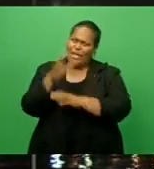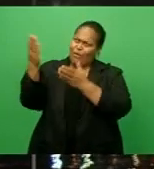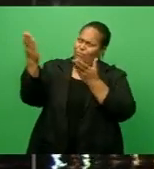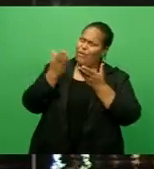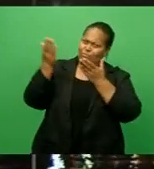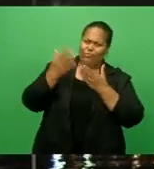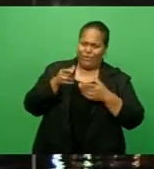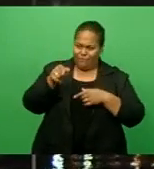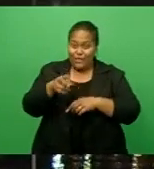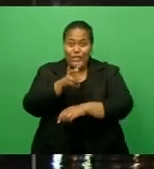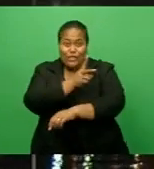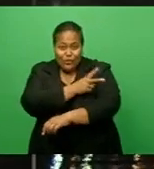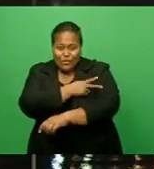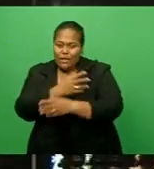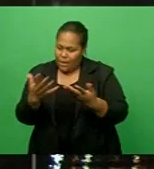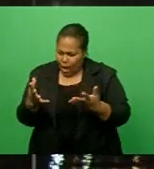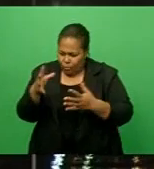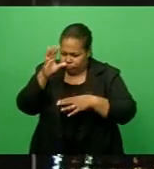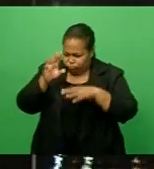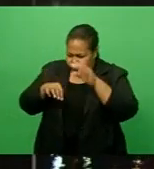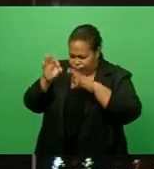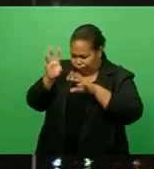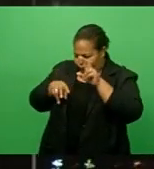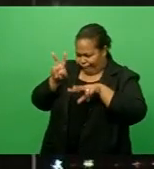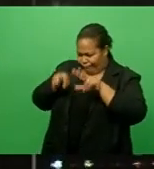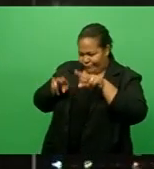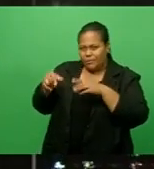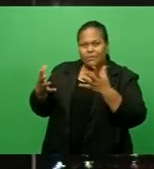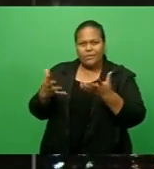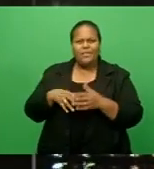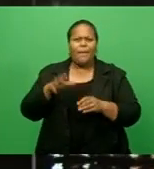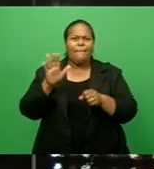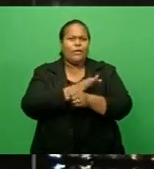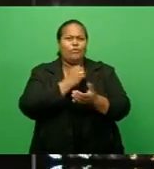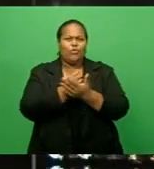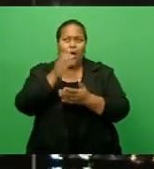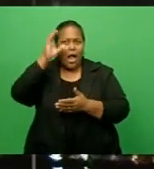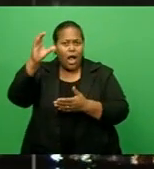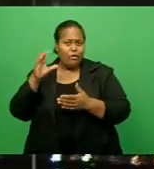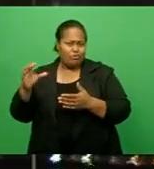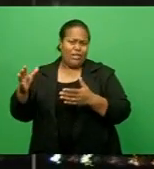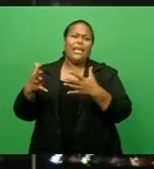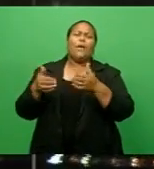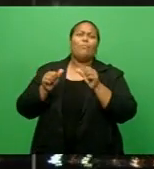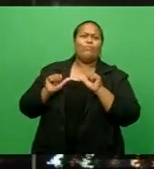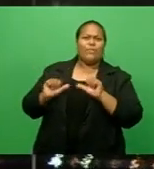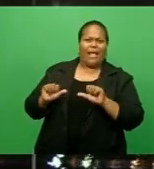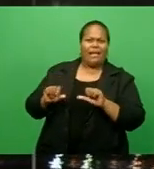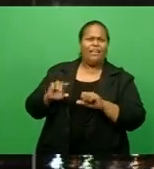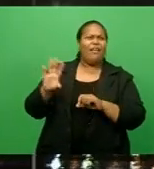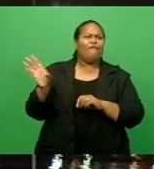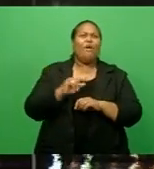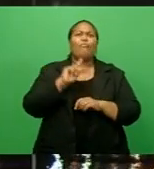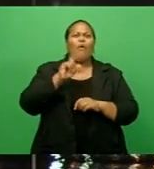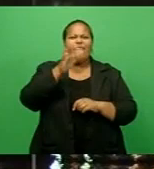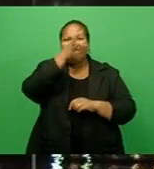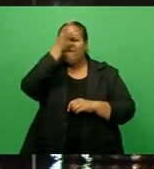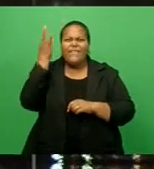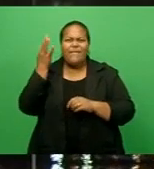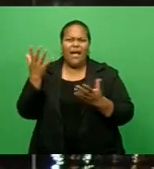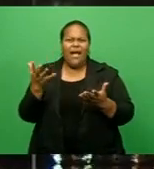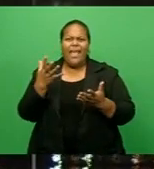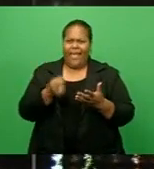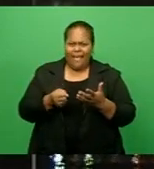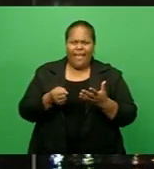efforts and taking precautionary measures to ensure the country is protected from African swine fever, a highly transmittable